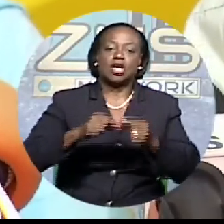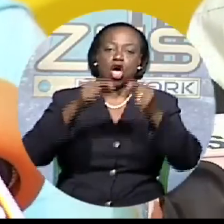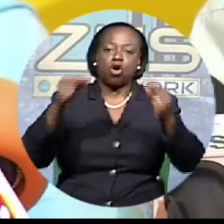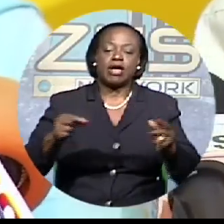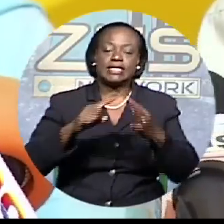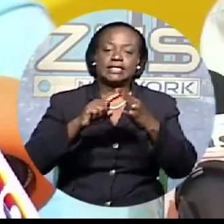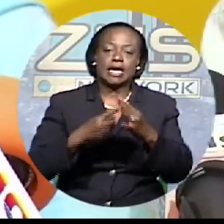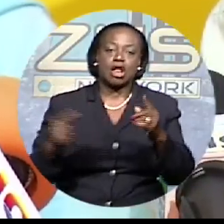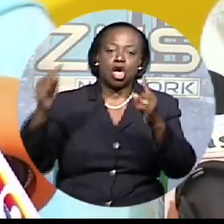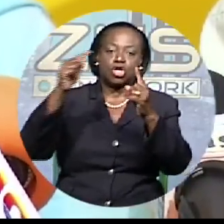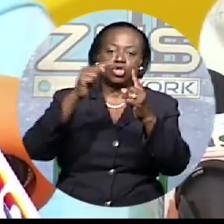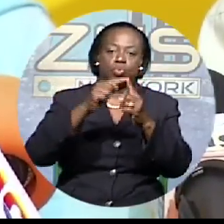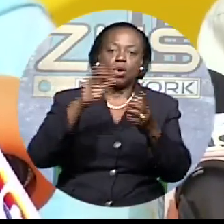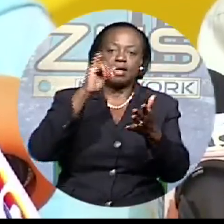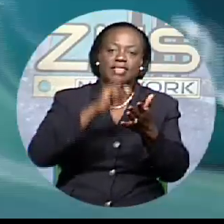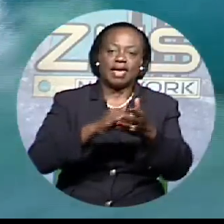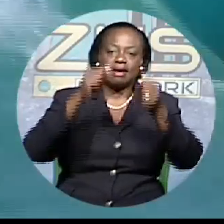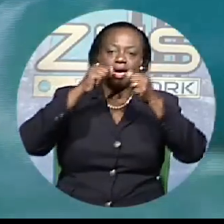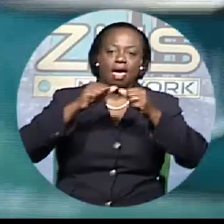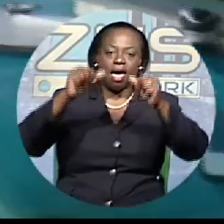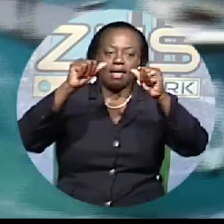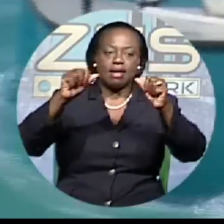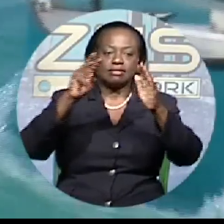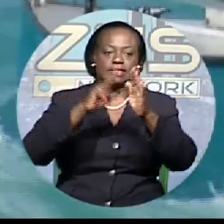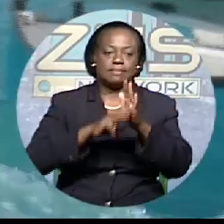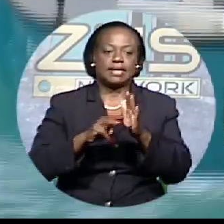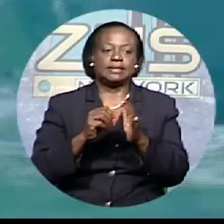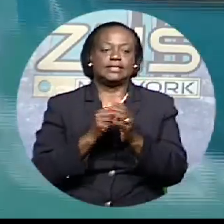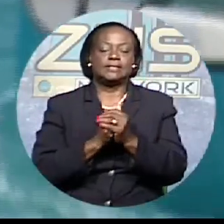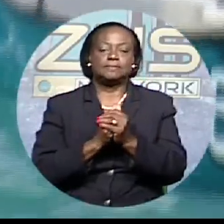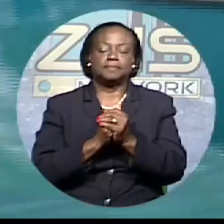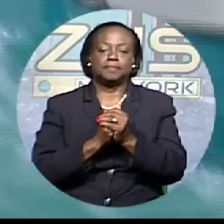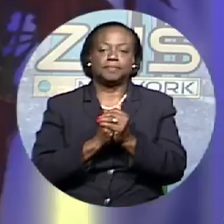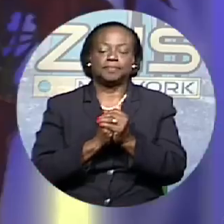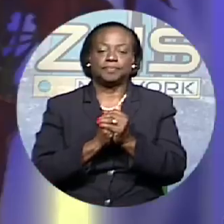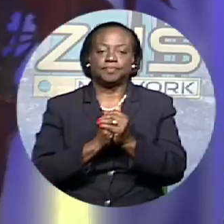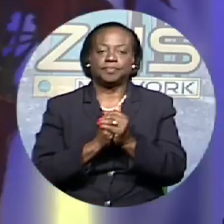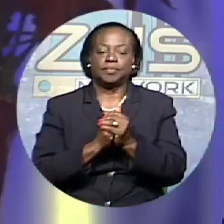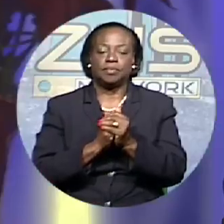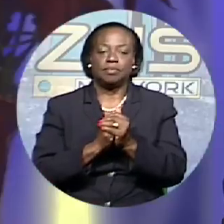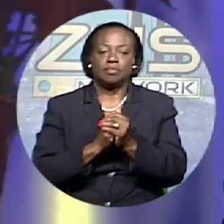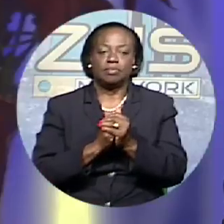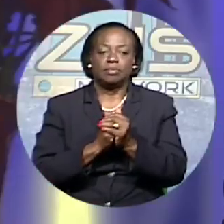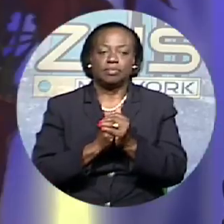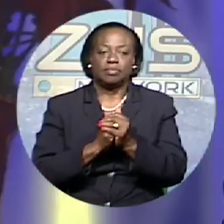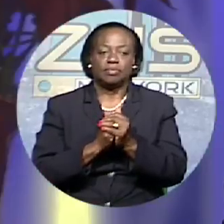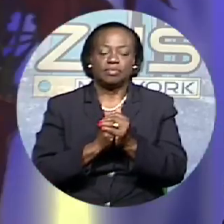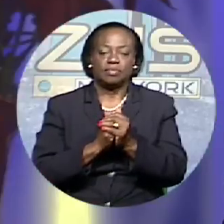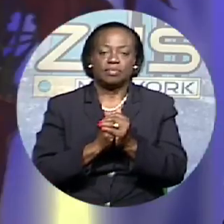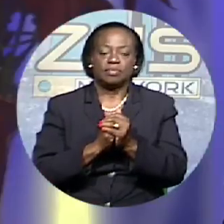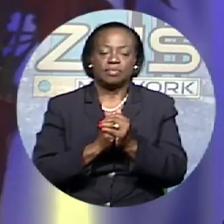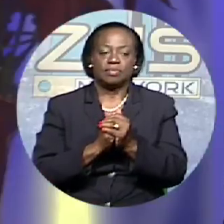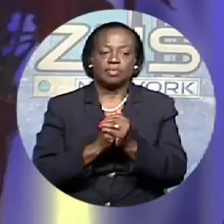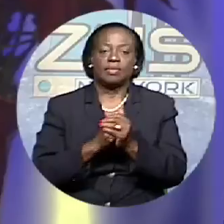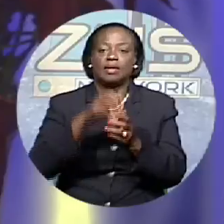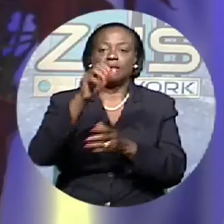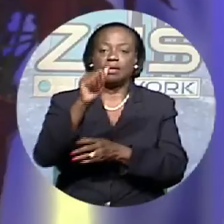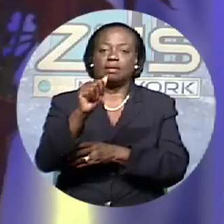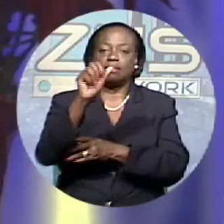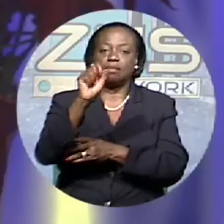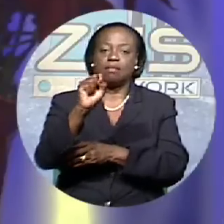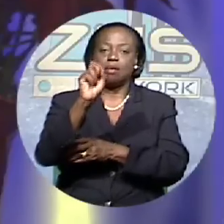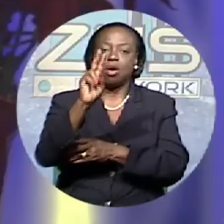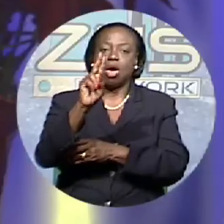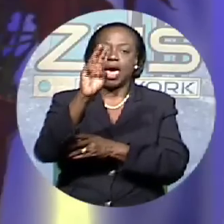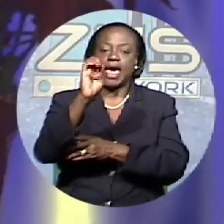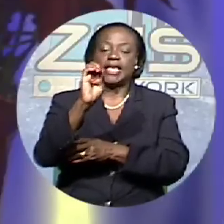towards that announcement. Kelsey Johnson, ZNS Total Sports. Now, as you would have just heard, ASU Drawa's